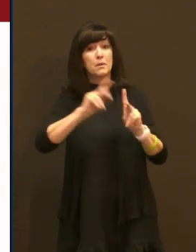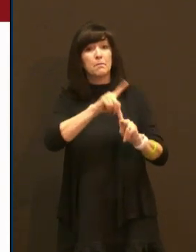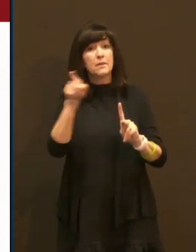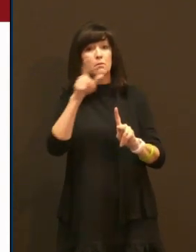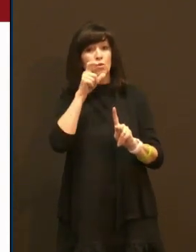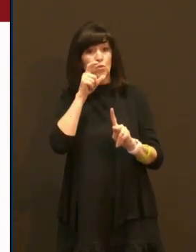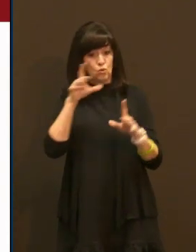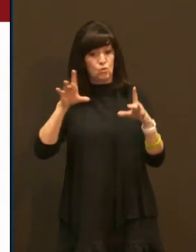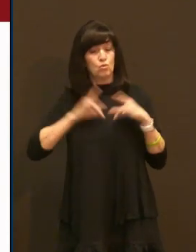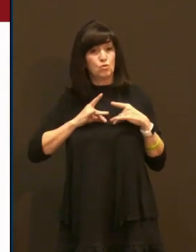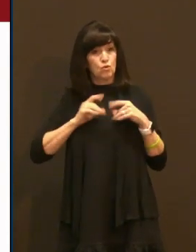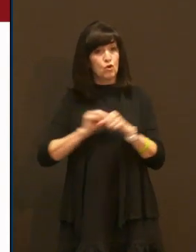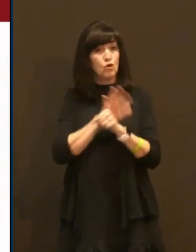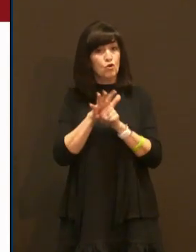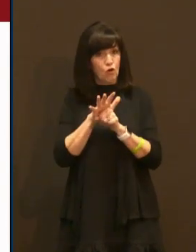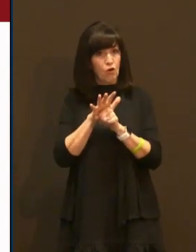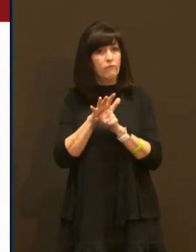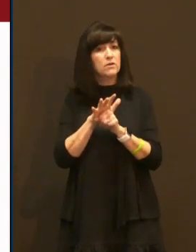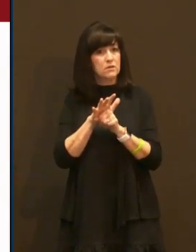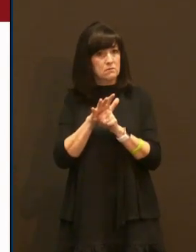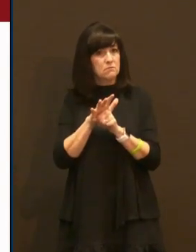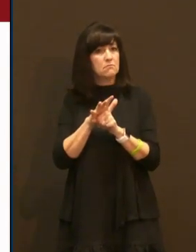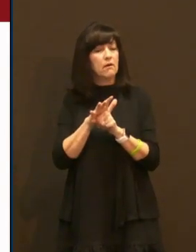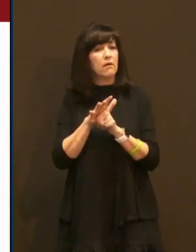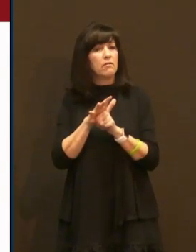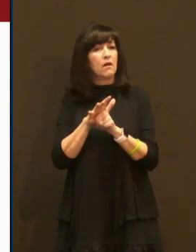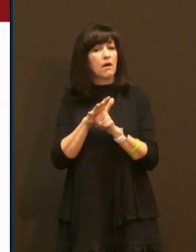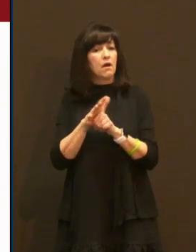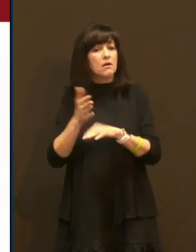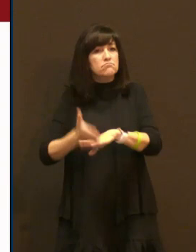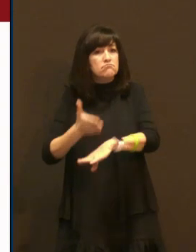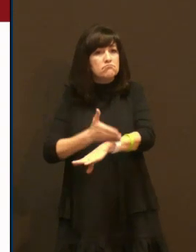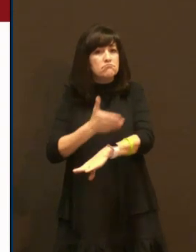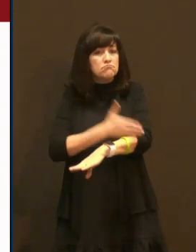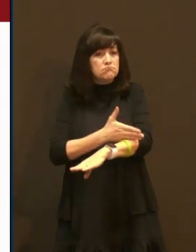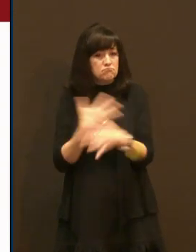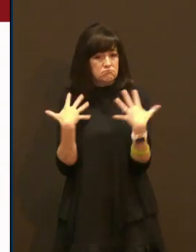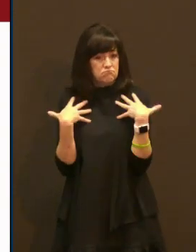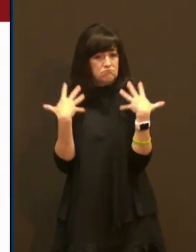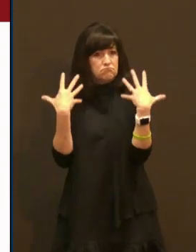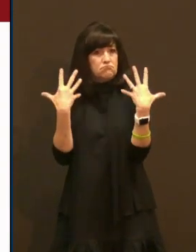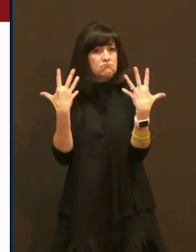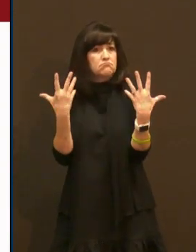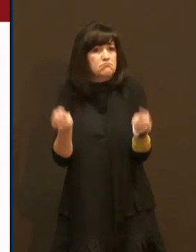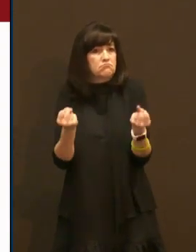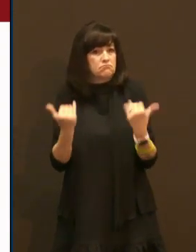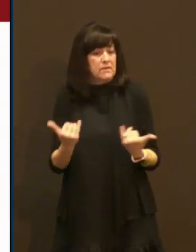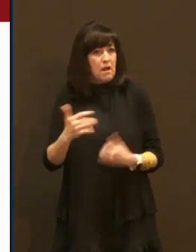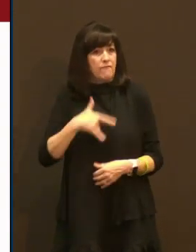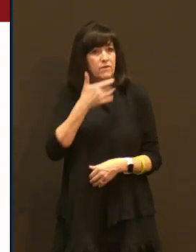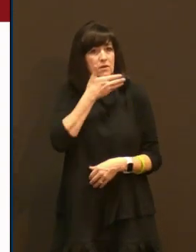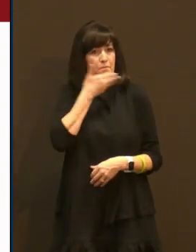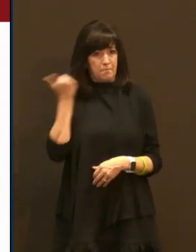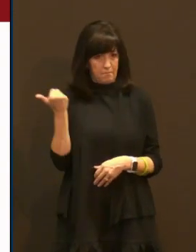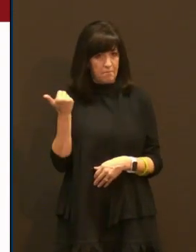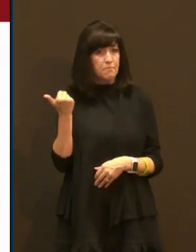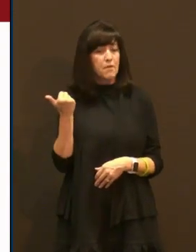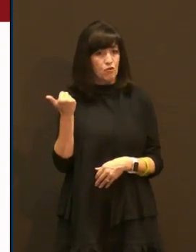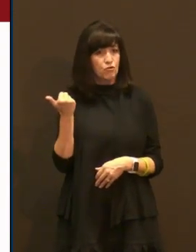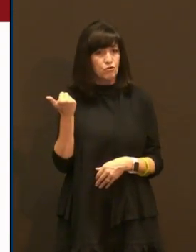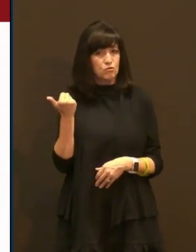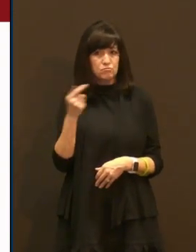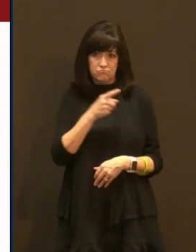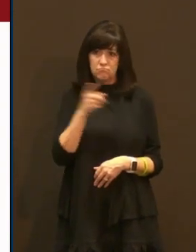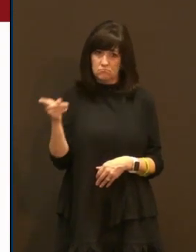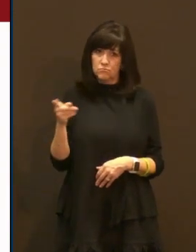this number. But if you do the math and you subtract those that recovered from the positive cases, you've